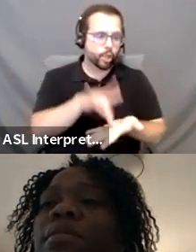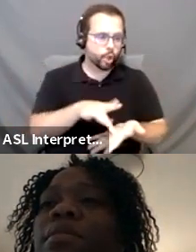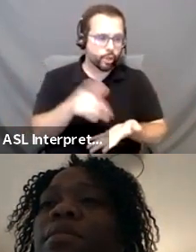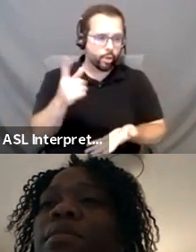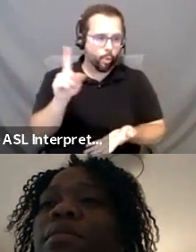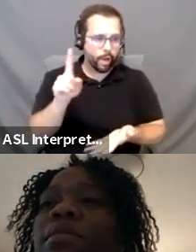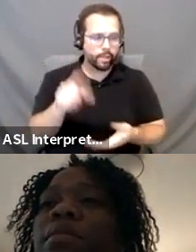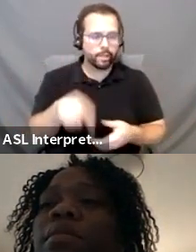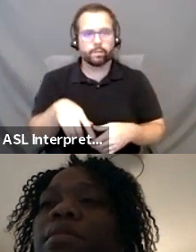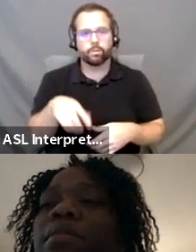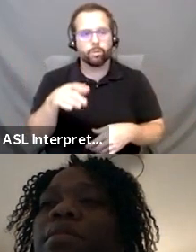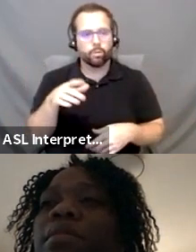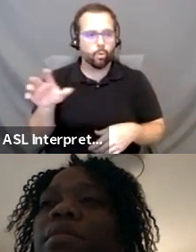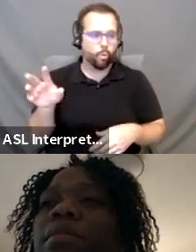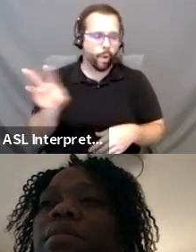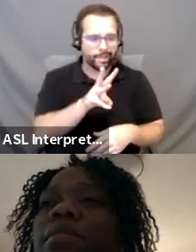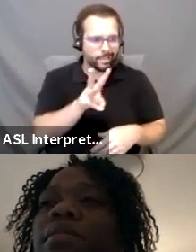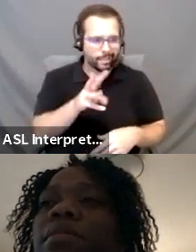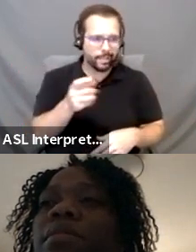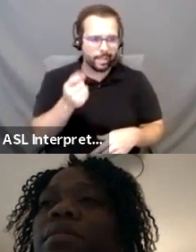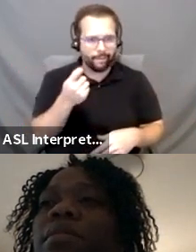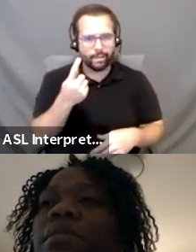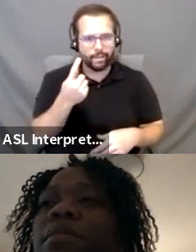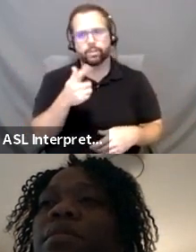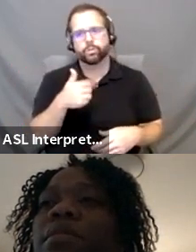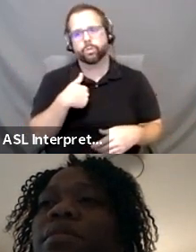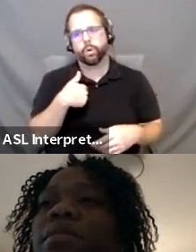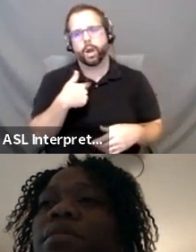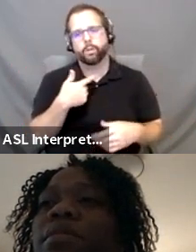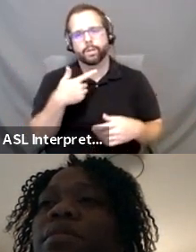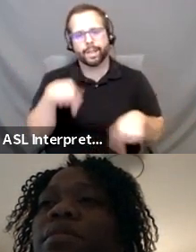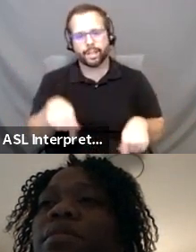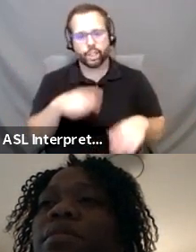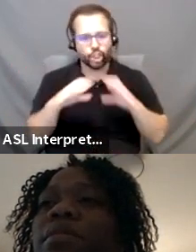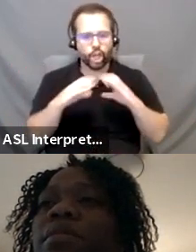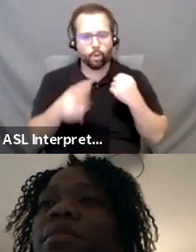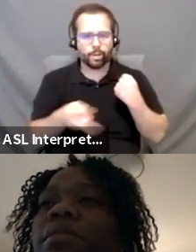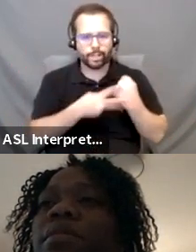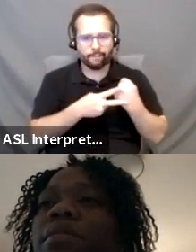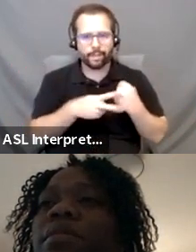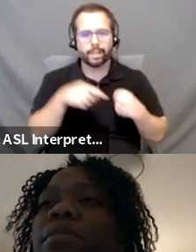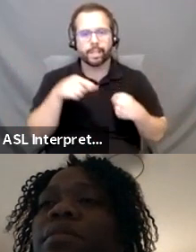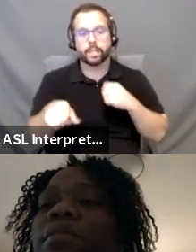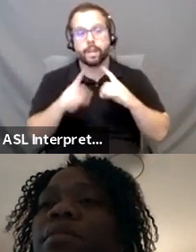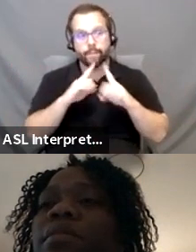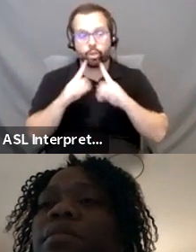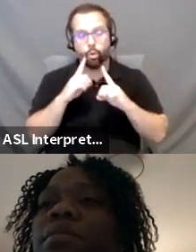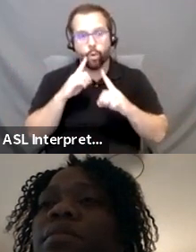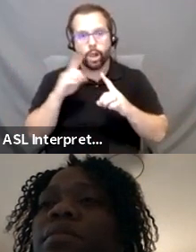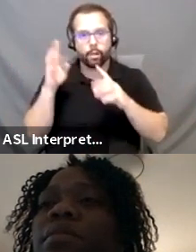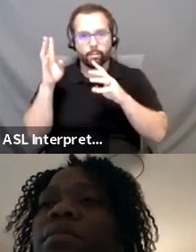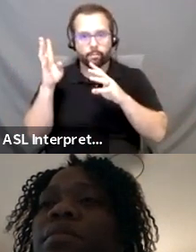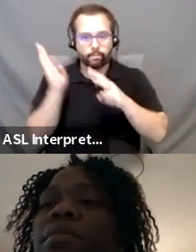This was packed full of information. I am going to save this chat. This conversation will be dropped onto our website. Since it